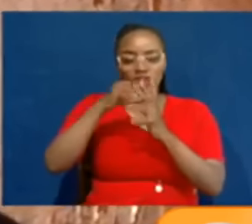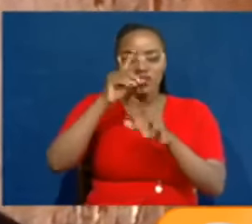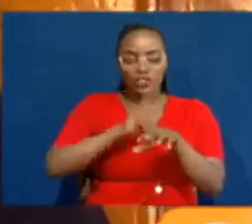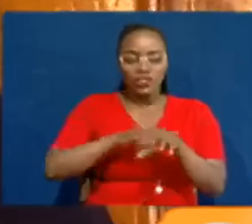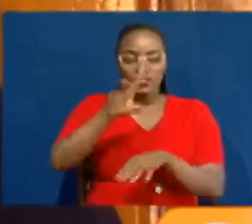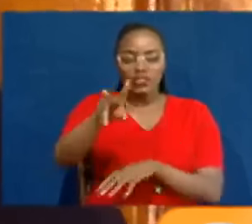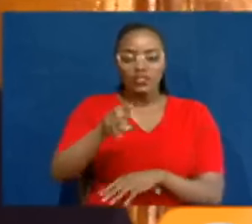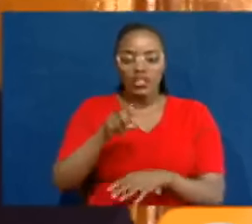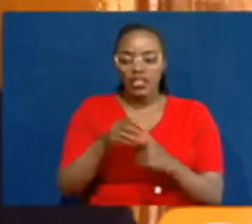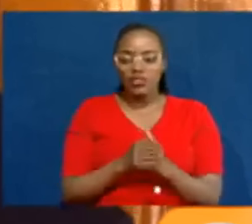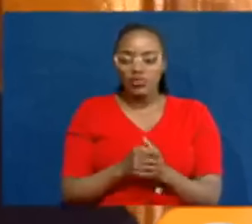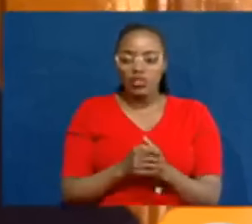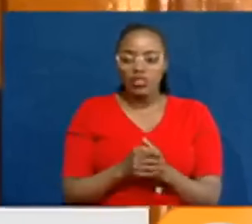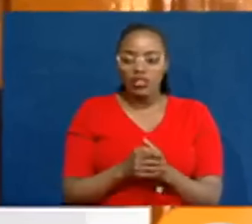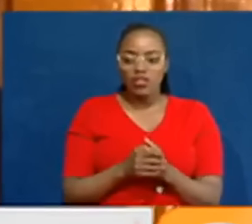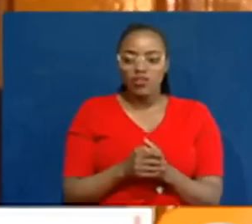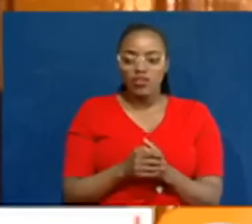it.